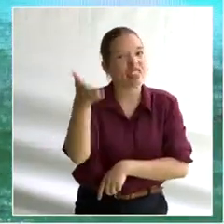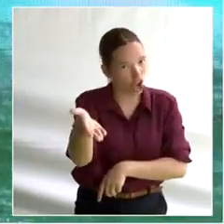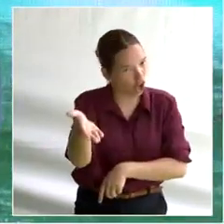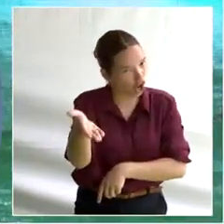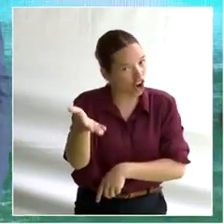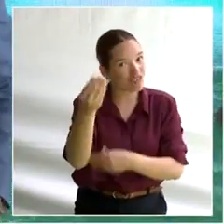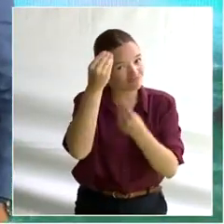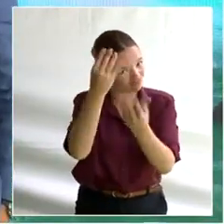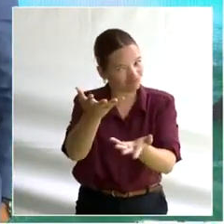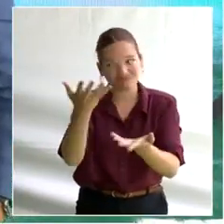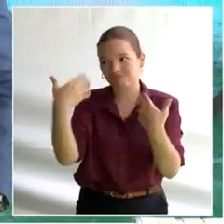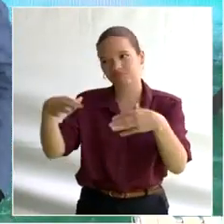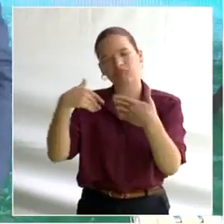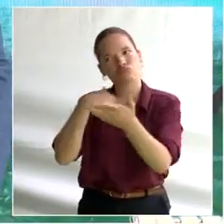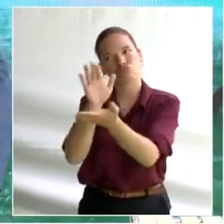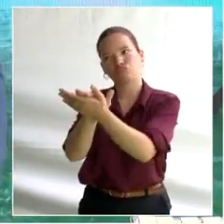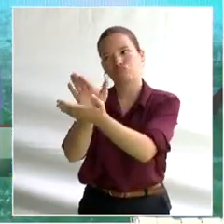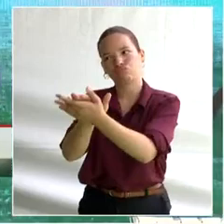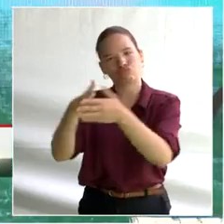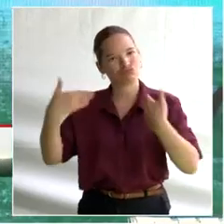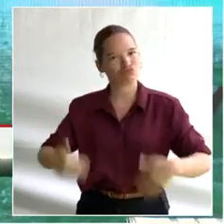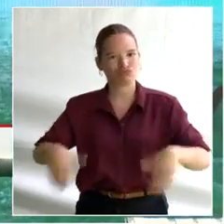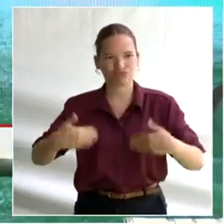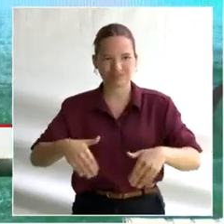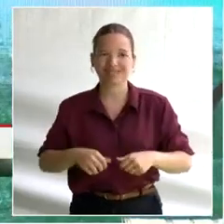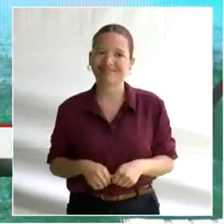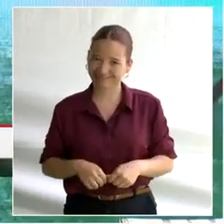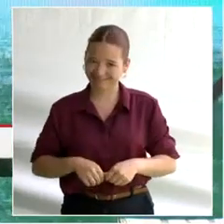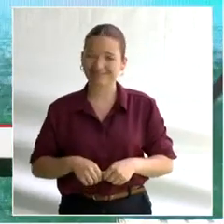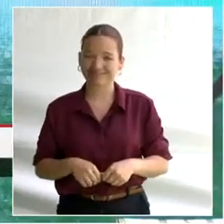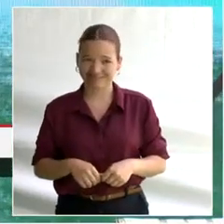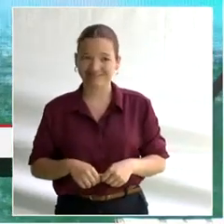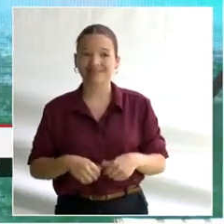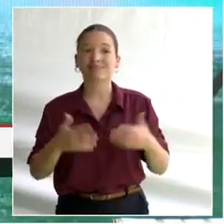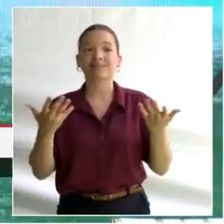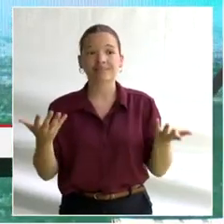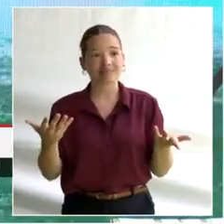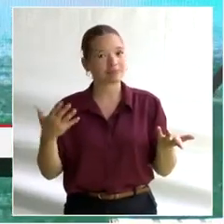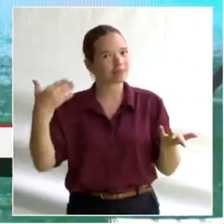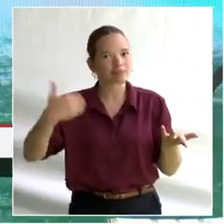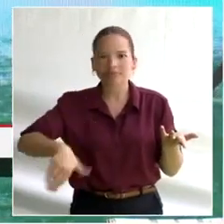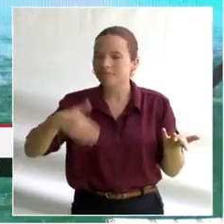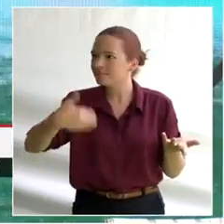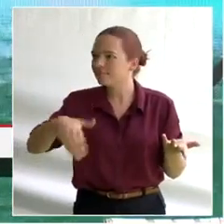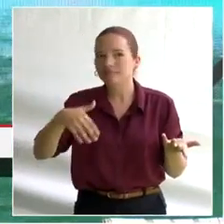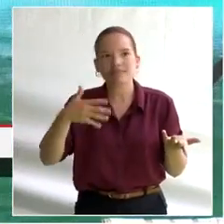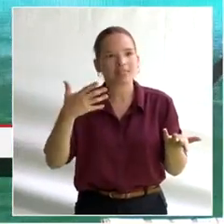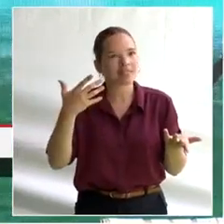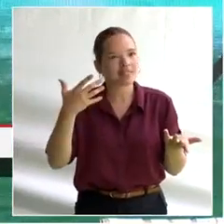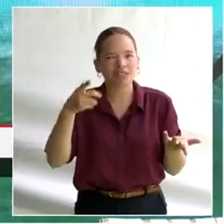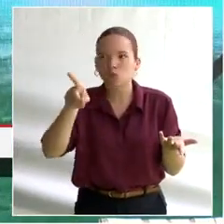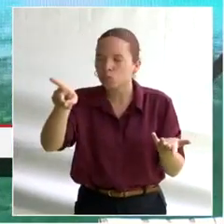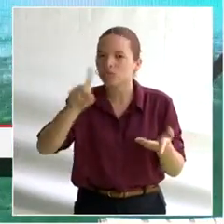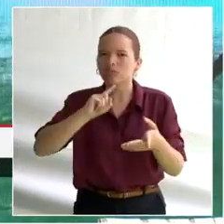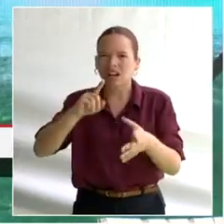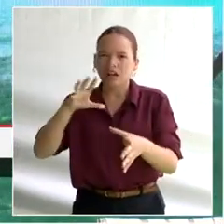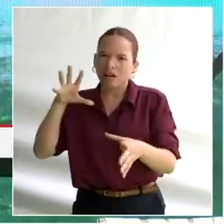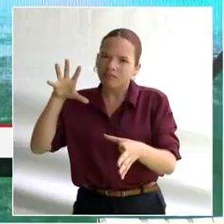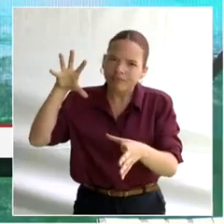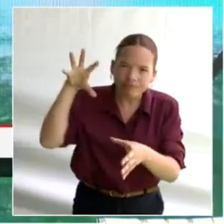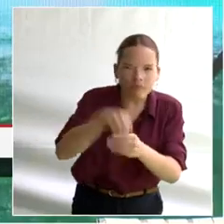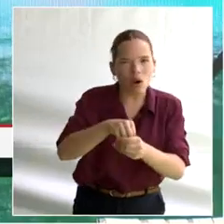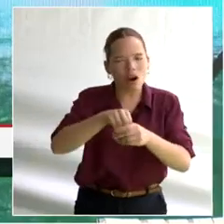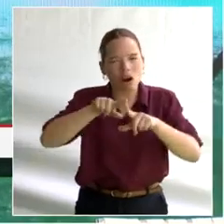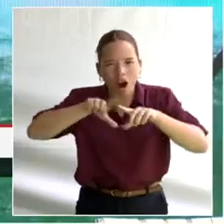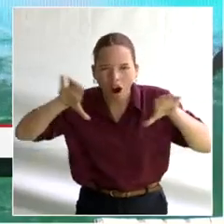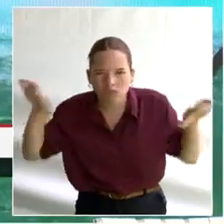And they, Donald represented Arthur Ashe, and they wanted Arthur to get involved. And Arthur said, I'll get involved on one